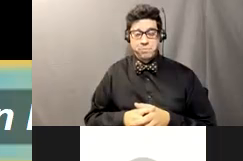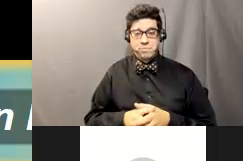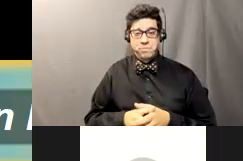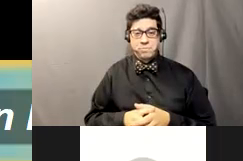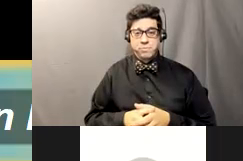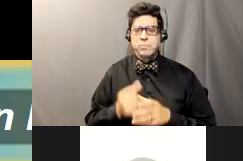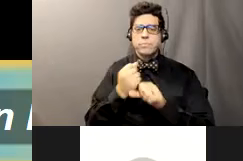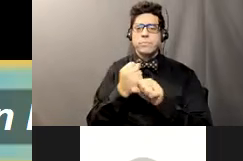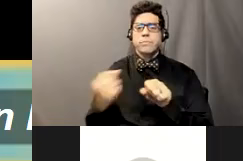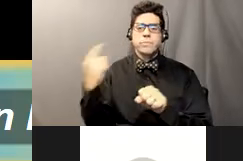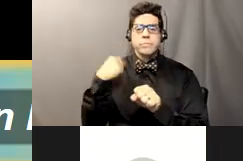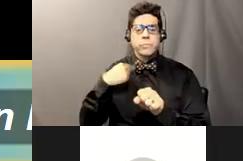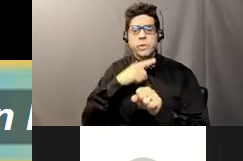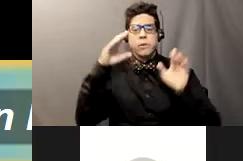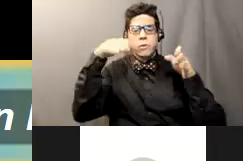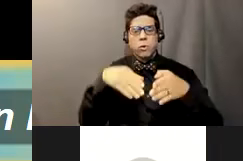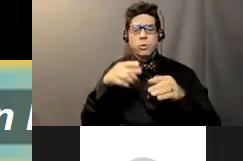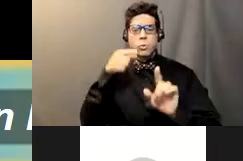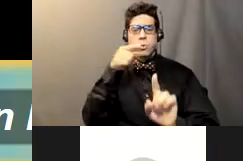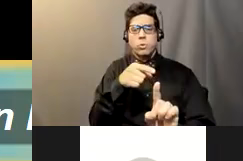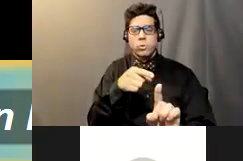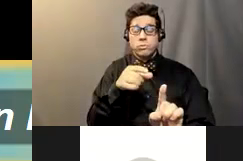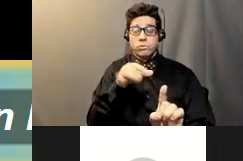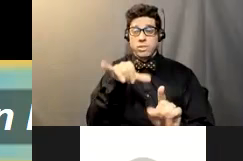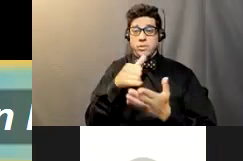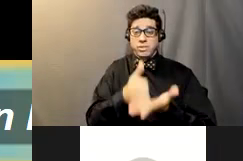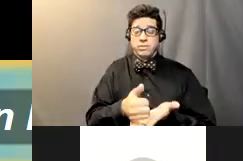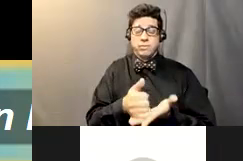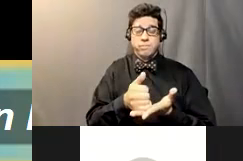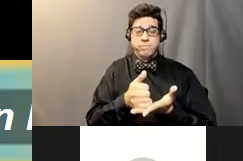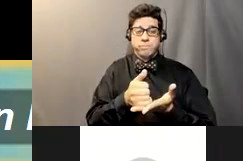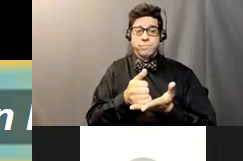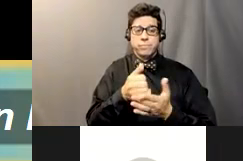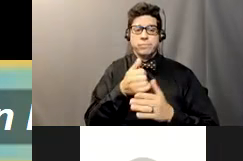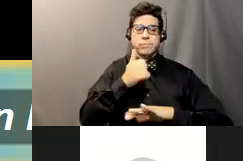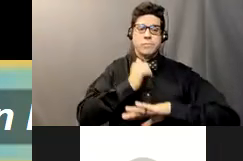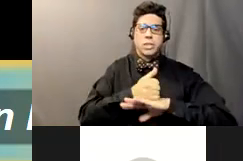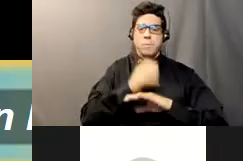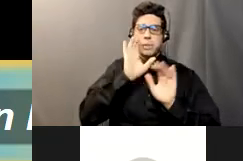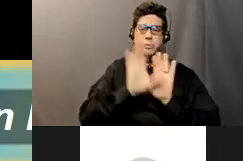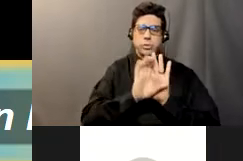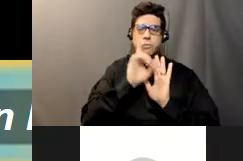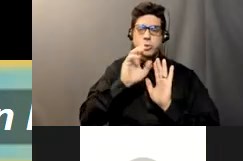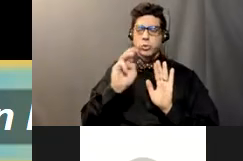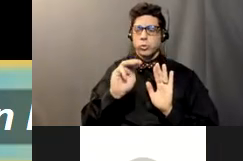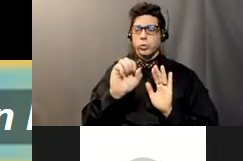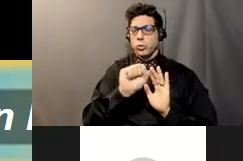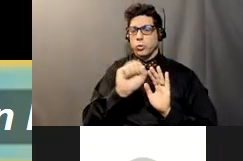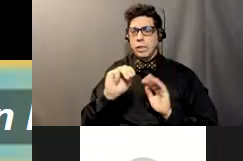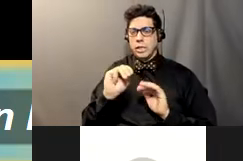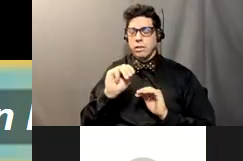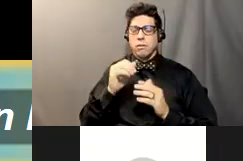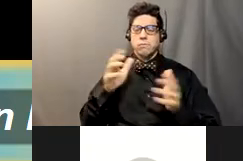we of course focused on our goal, which is to develop social media images that supported effective suicide messaging